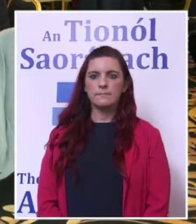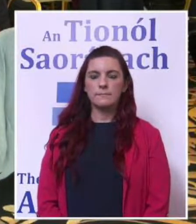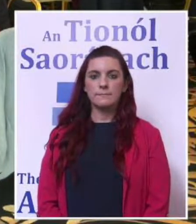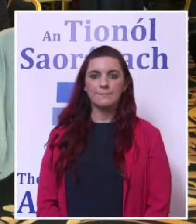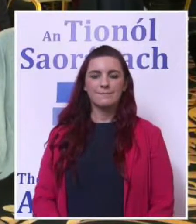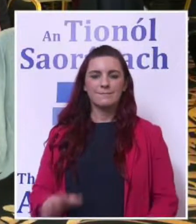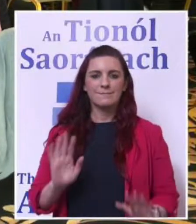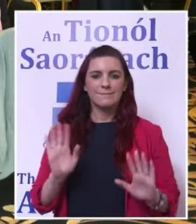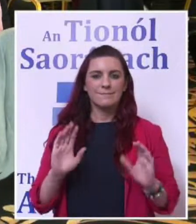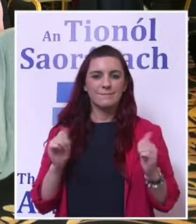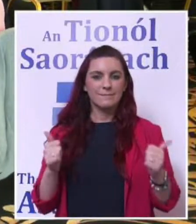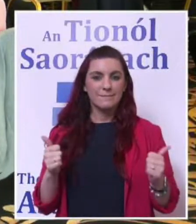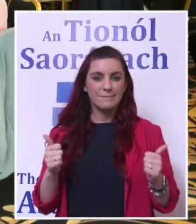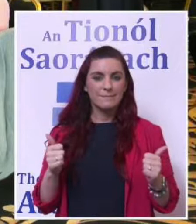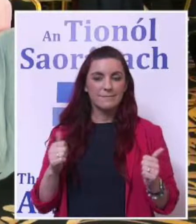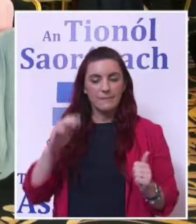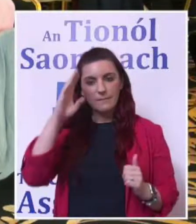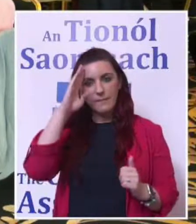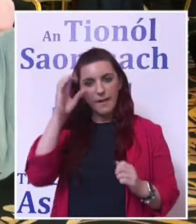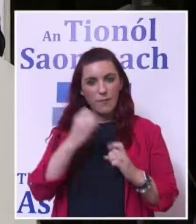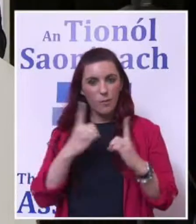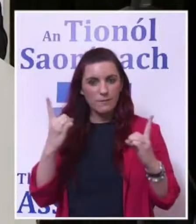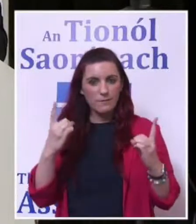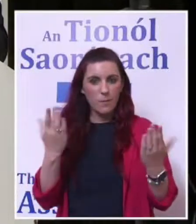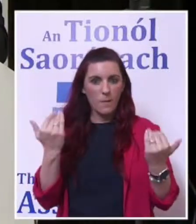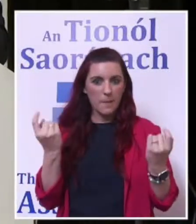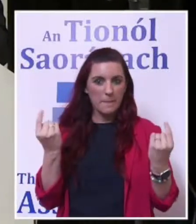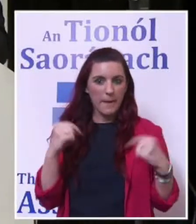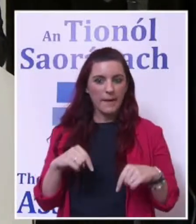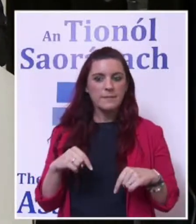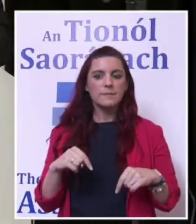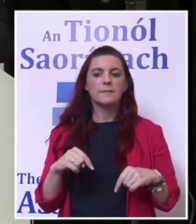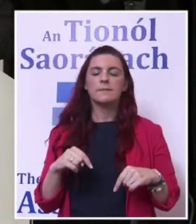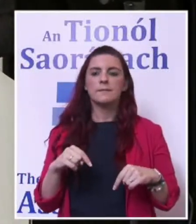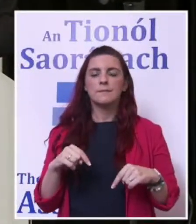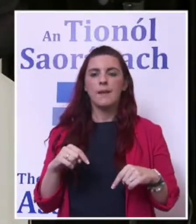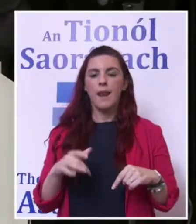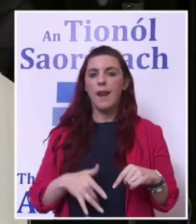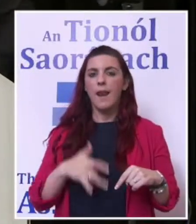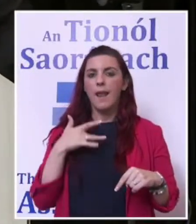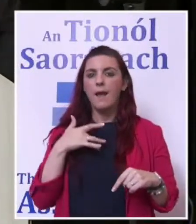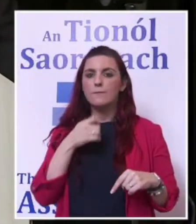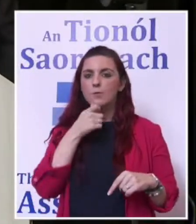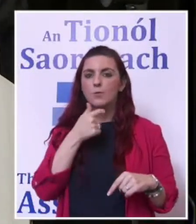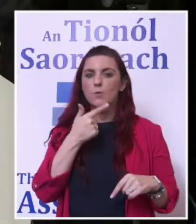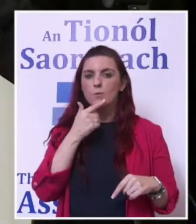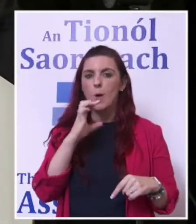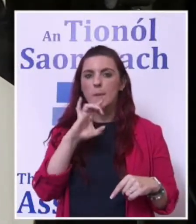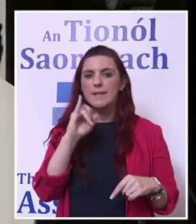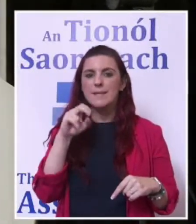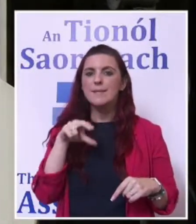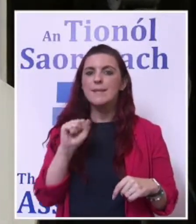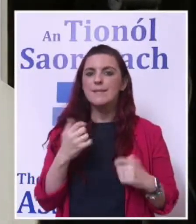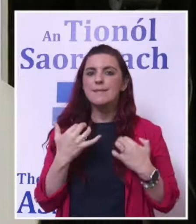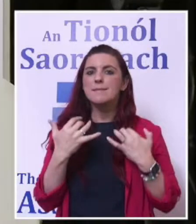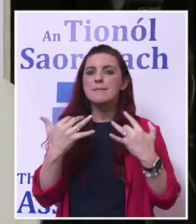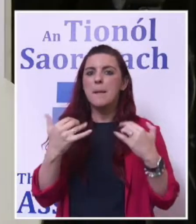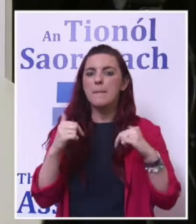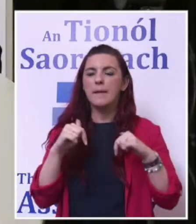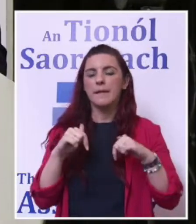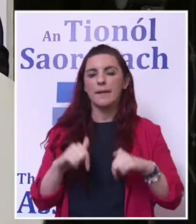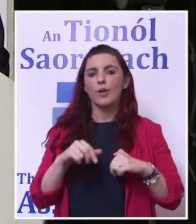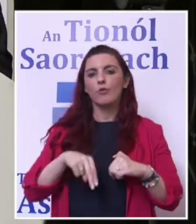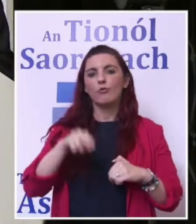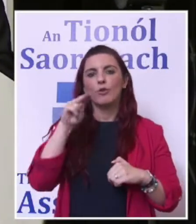So good afternoon, everyone. Welcome back live to the Dublin Citizens Assembly in North